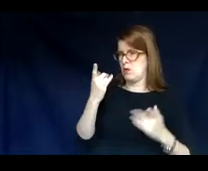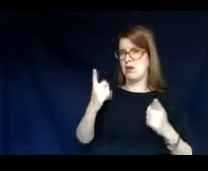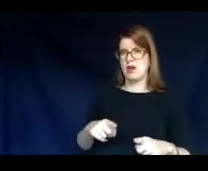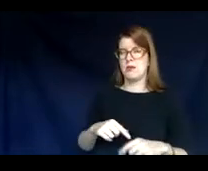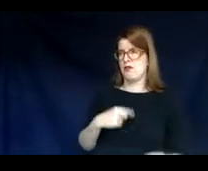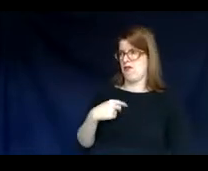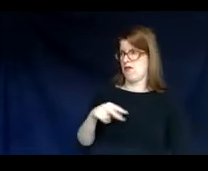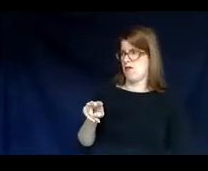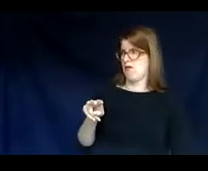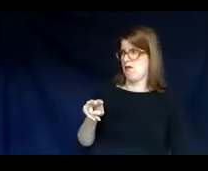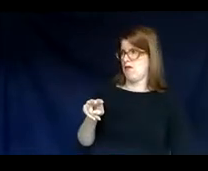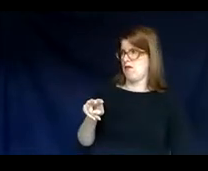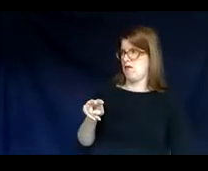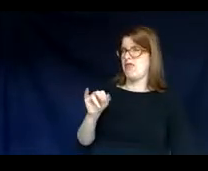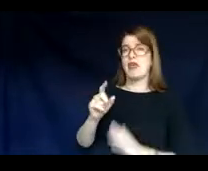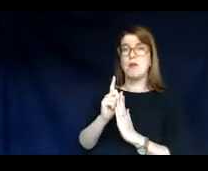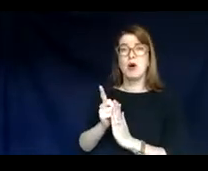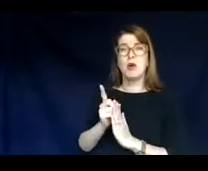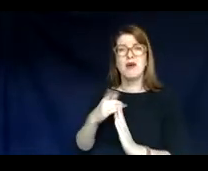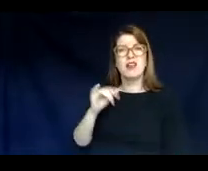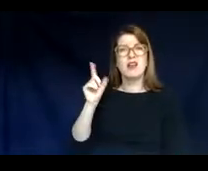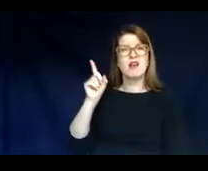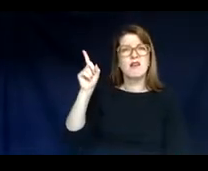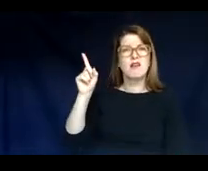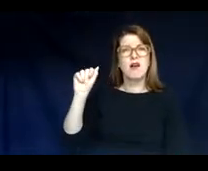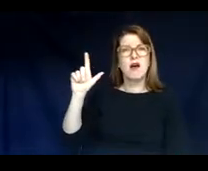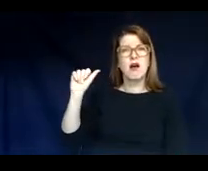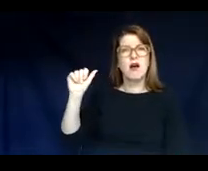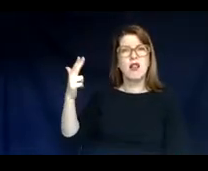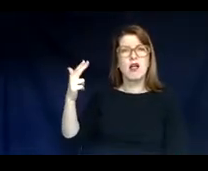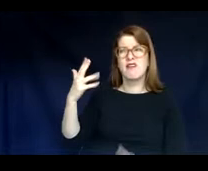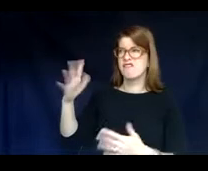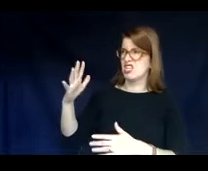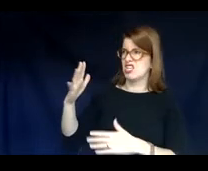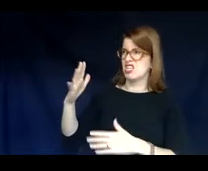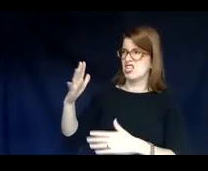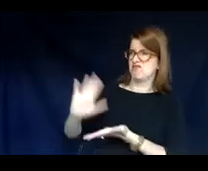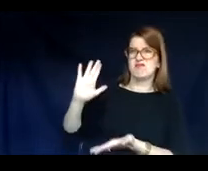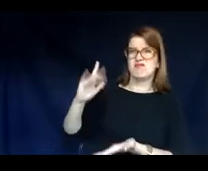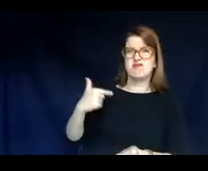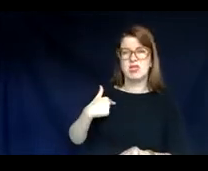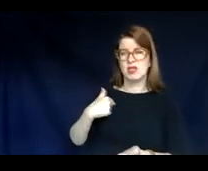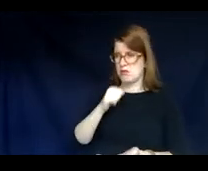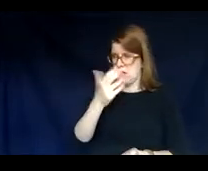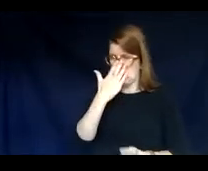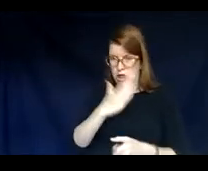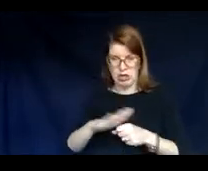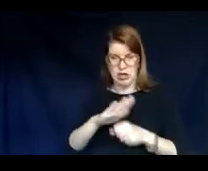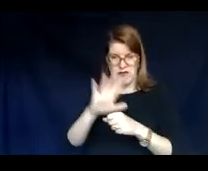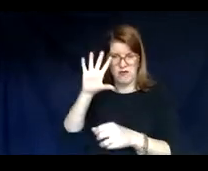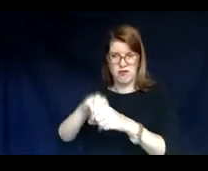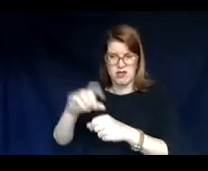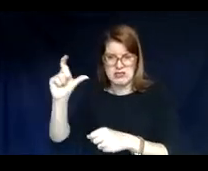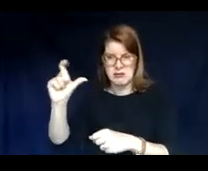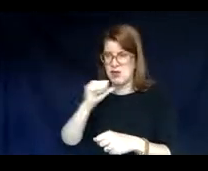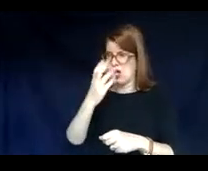You see, in this moment, I felt like Allah was rejecting me. I wasn't good enough to be a follower of Islam. I wasn't good enough to be a son of my